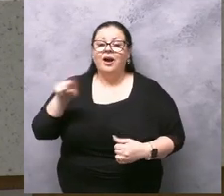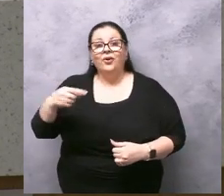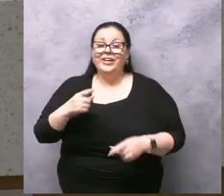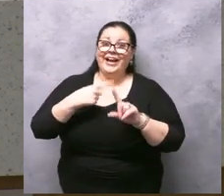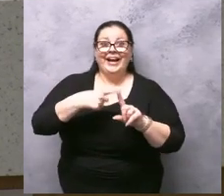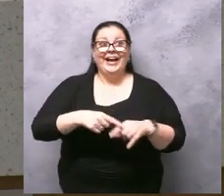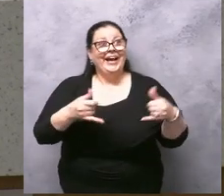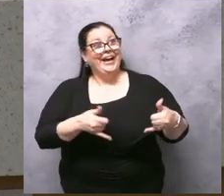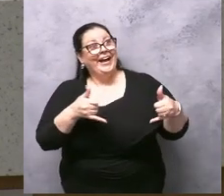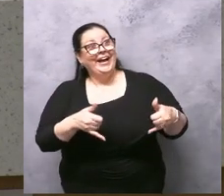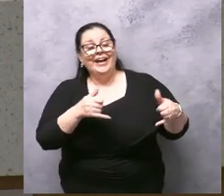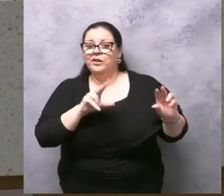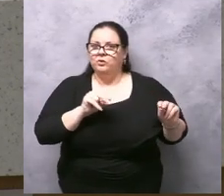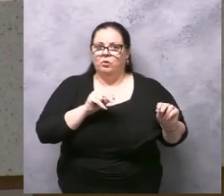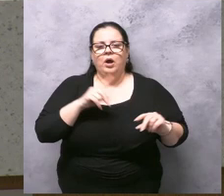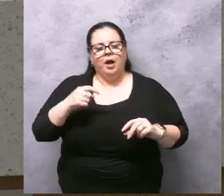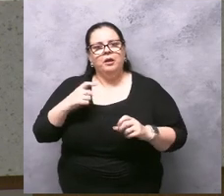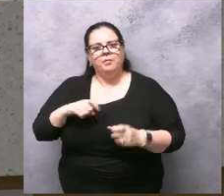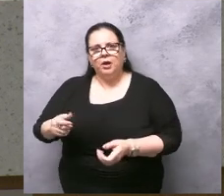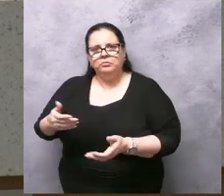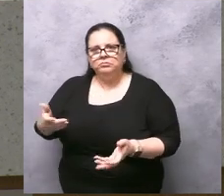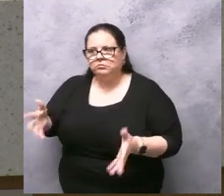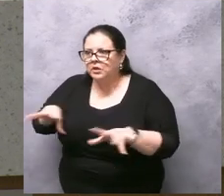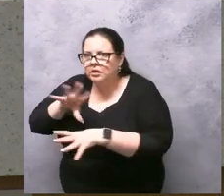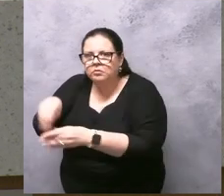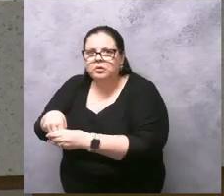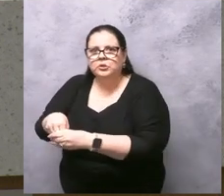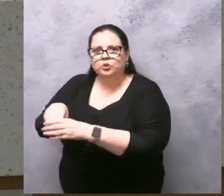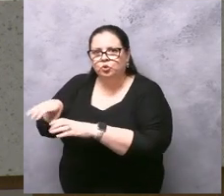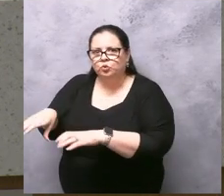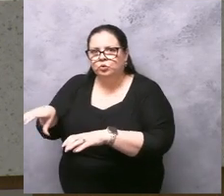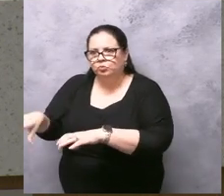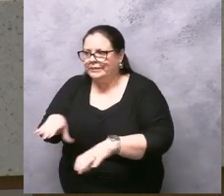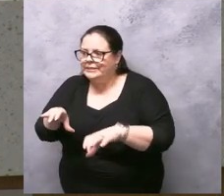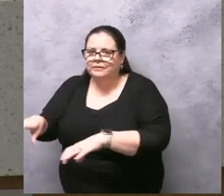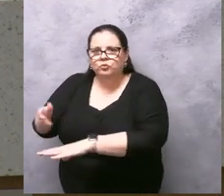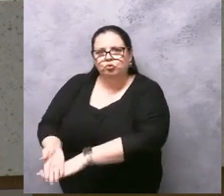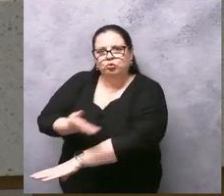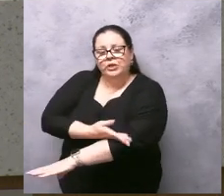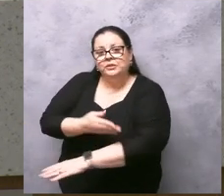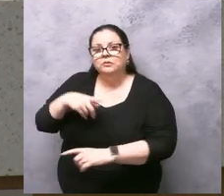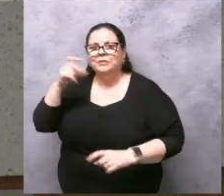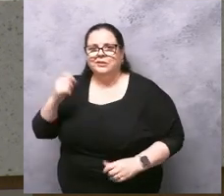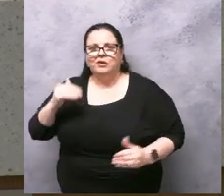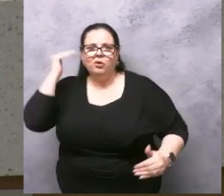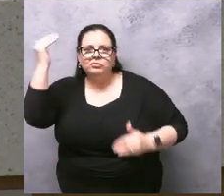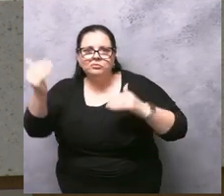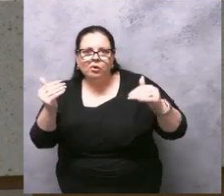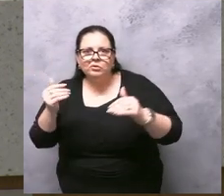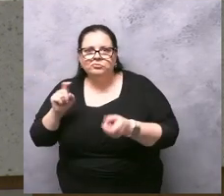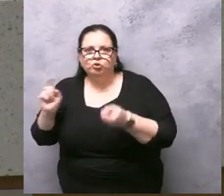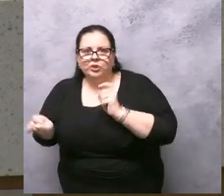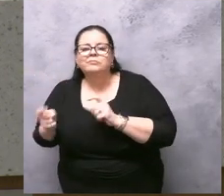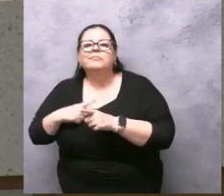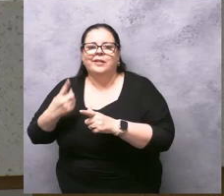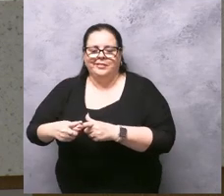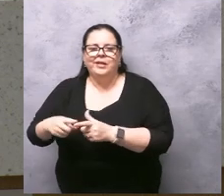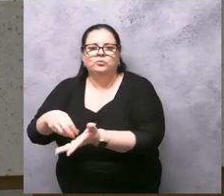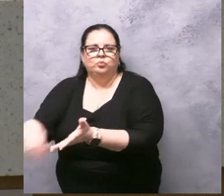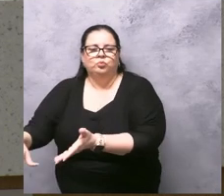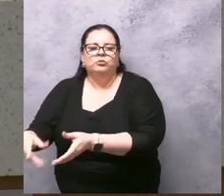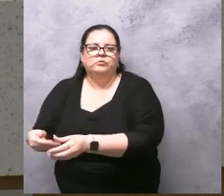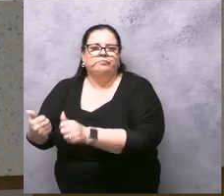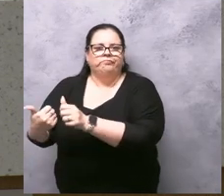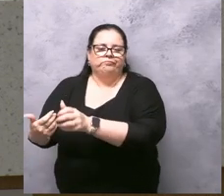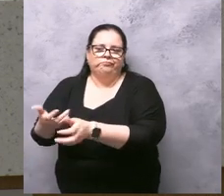be a change maker. Student outcomes don't change unless adult behaviors change. We have to know where we are, where we're going, based on a continuous diet of data.